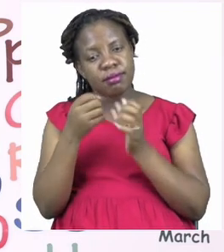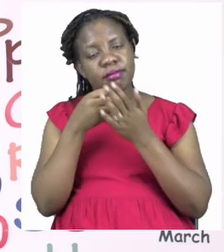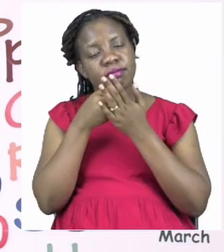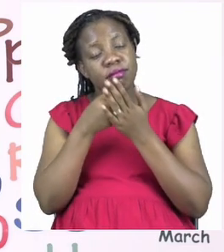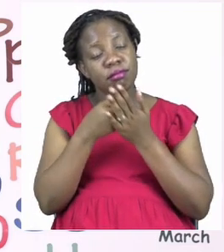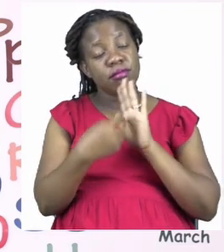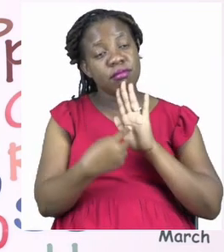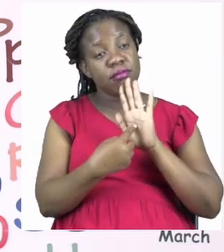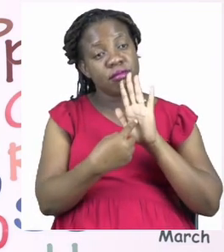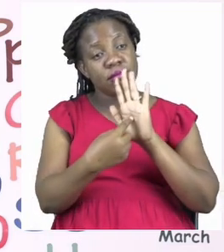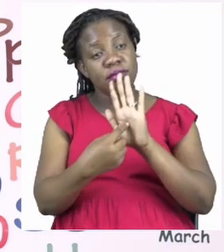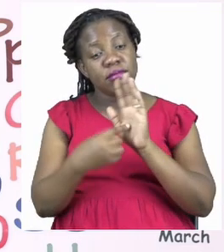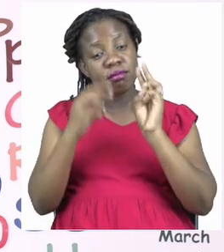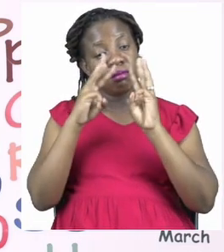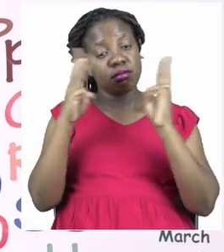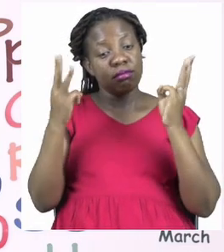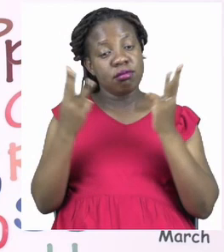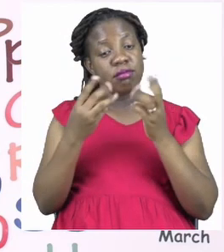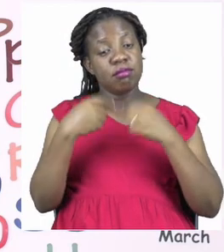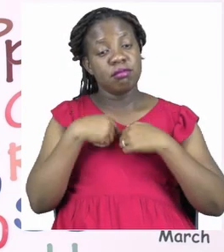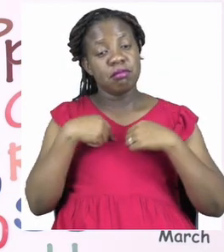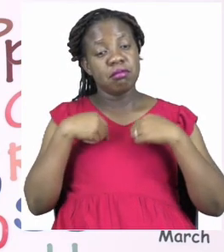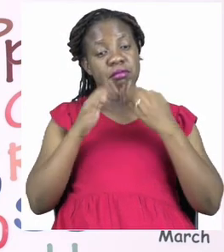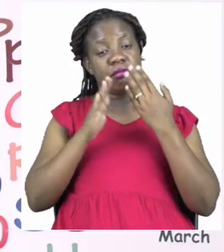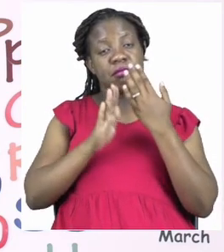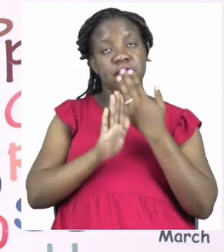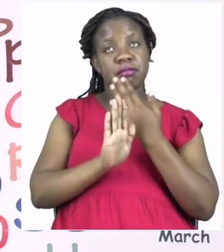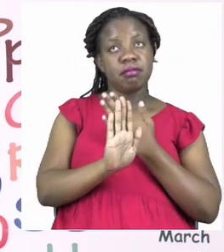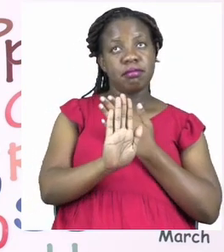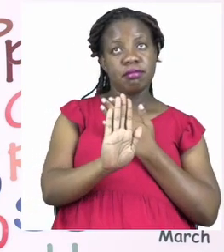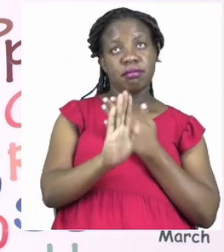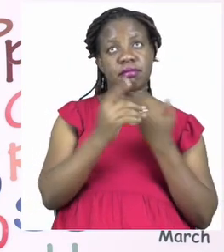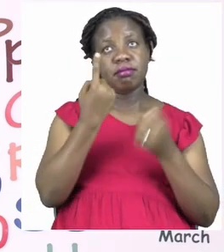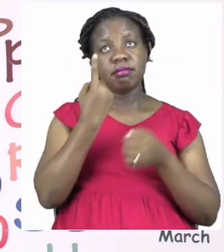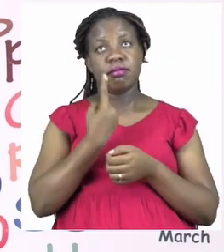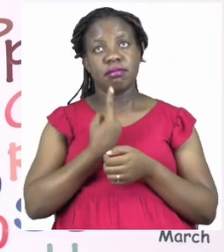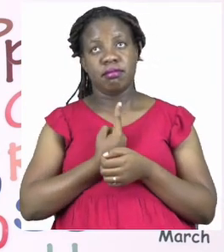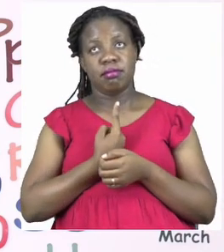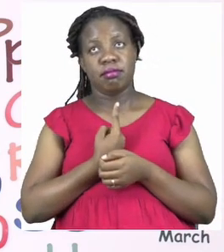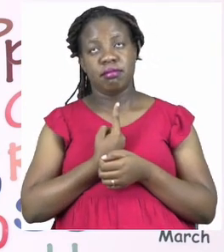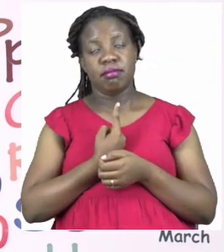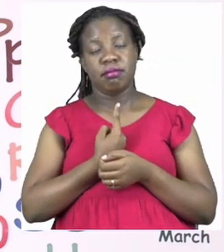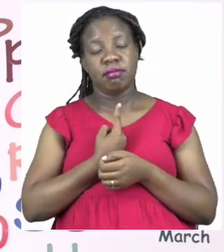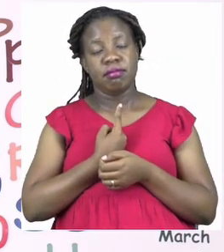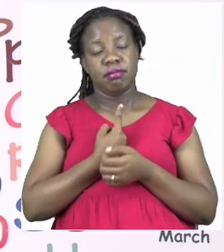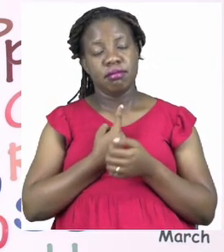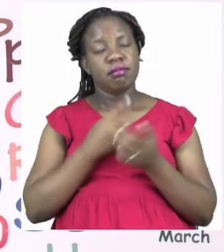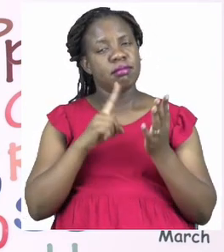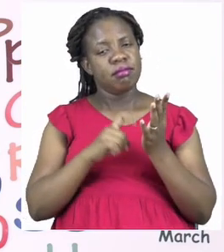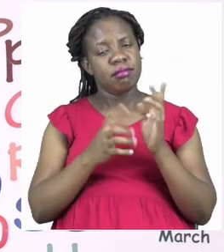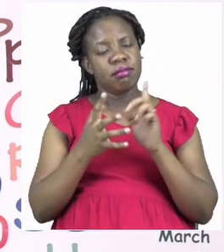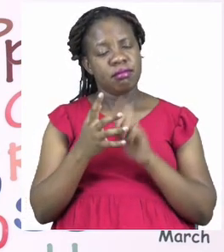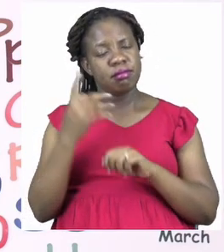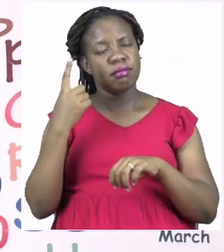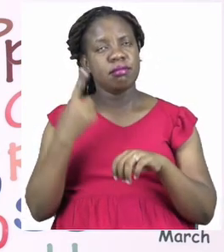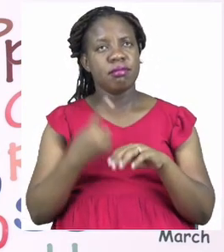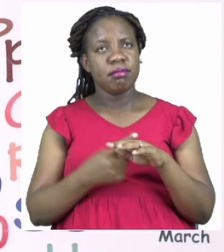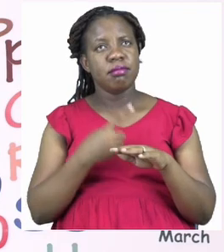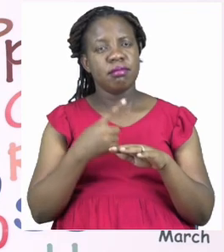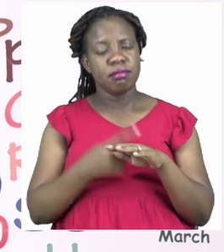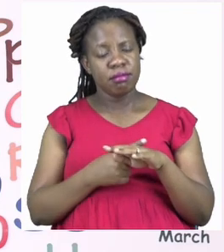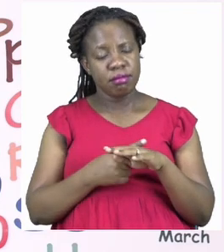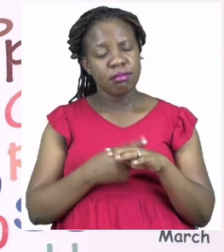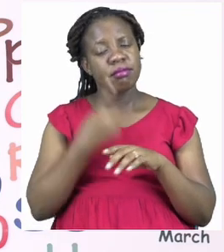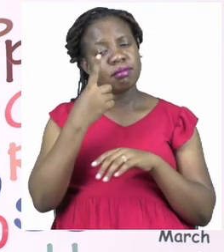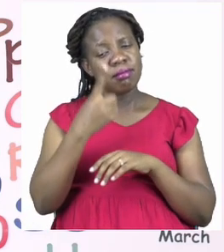safe we can be. So sanitize as regularly as possible, but also tell the next person